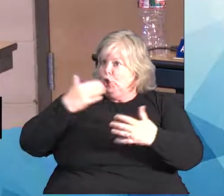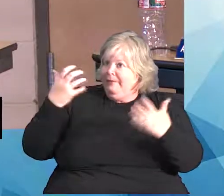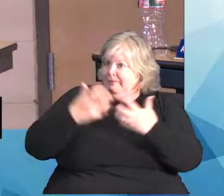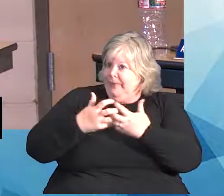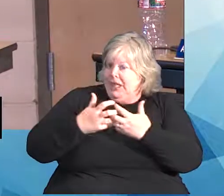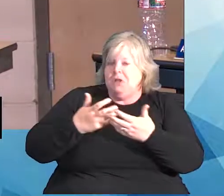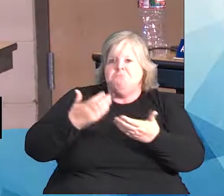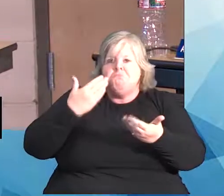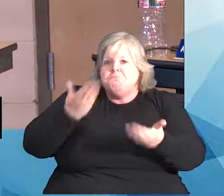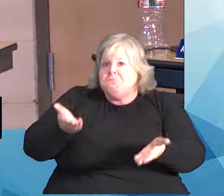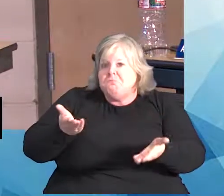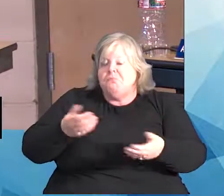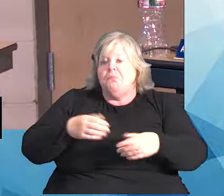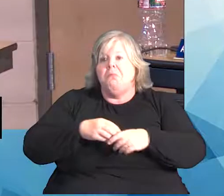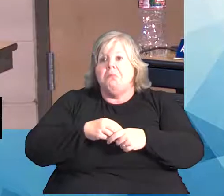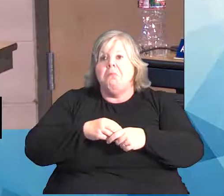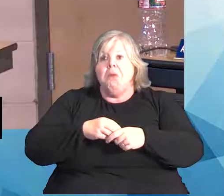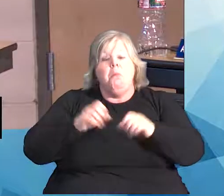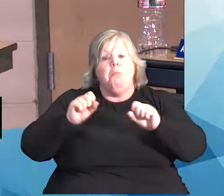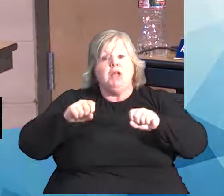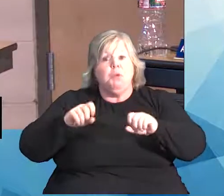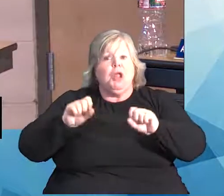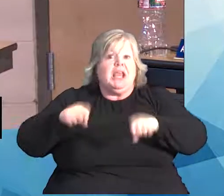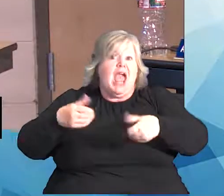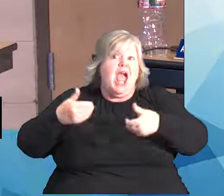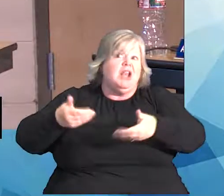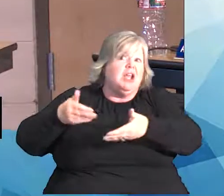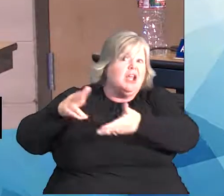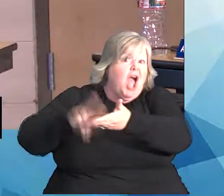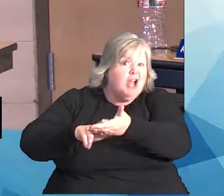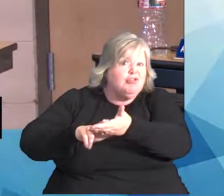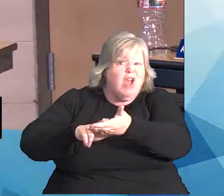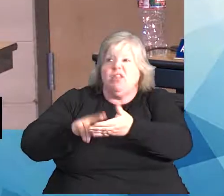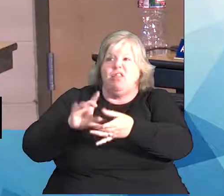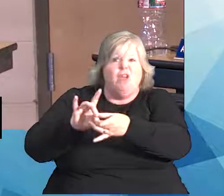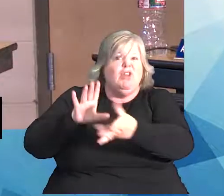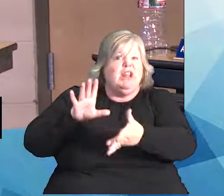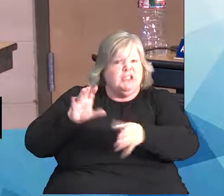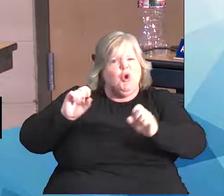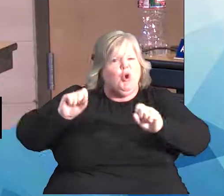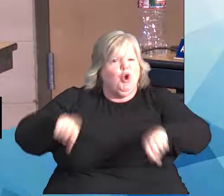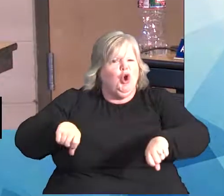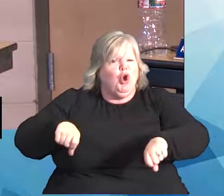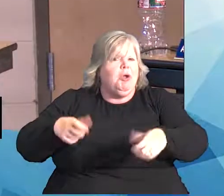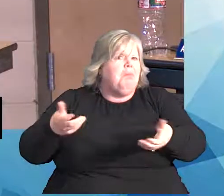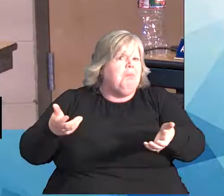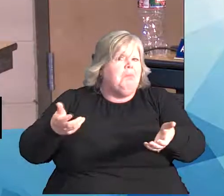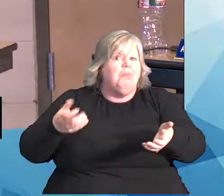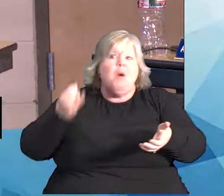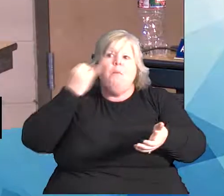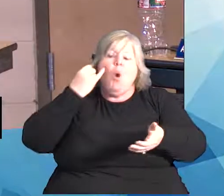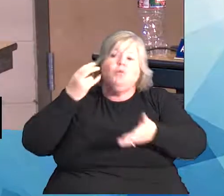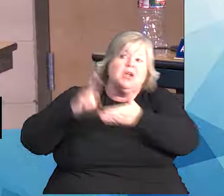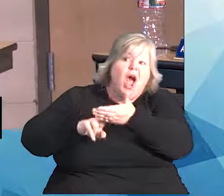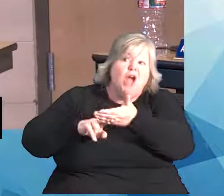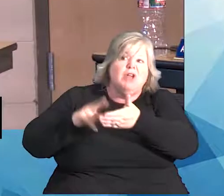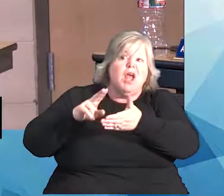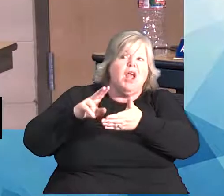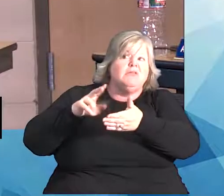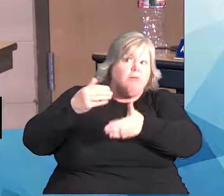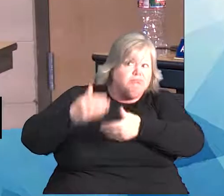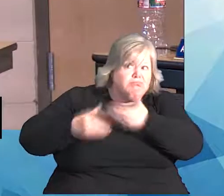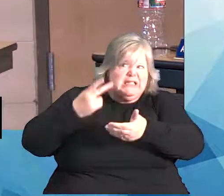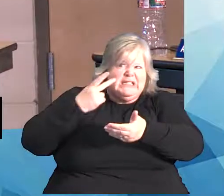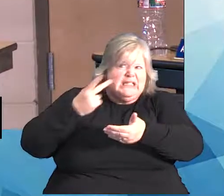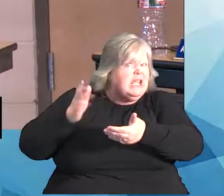us. There's certainly a possibility to enter into a contract and then move away from that contract if it's not working for us, or to get